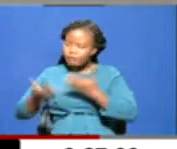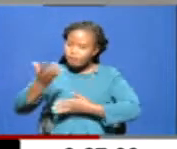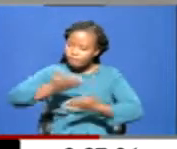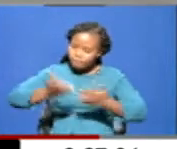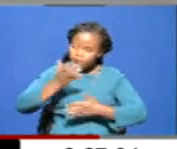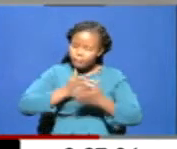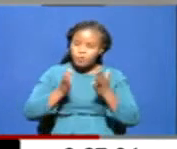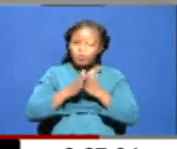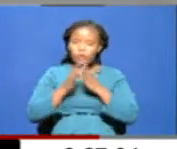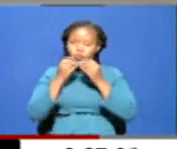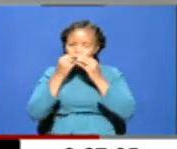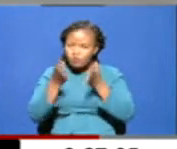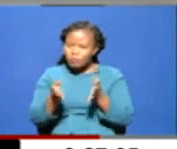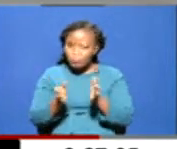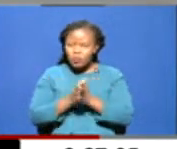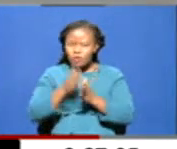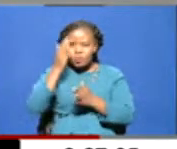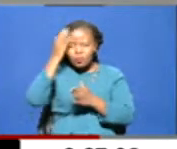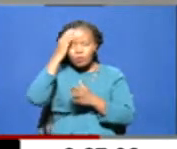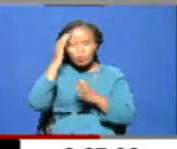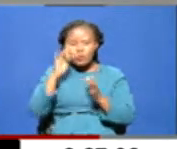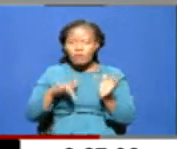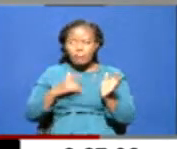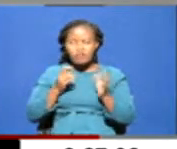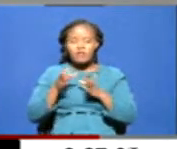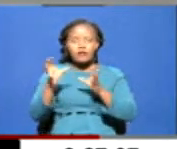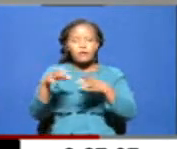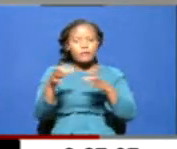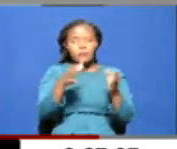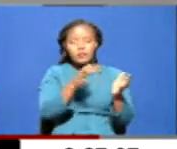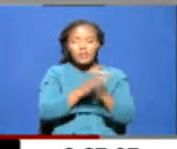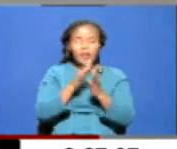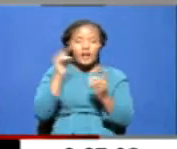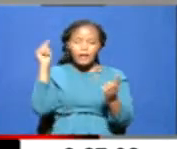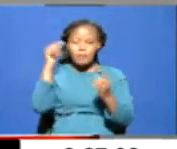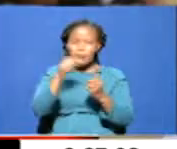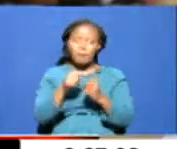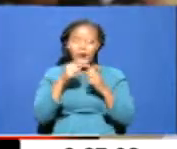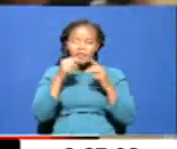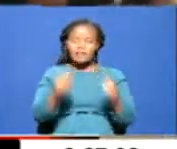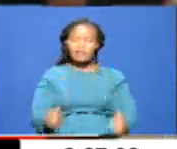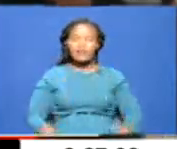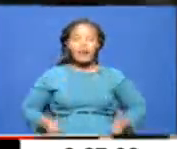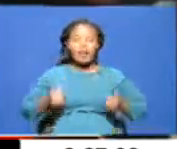and also to find a sense of community and purpose in their lives again.